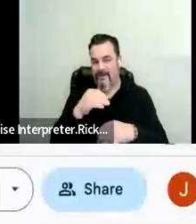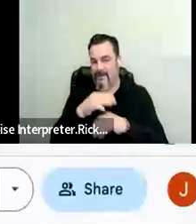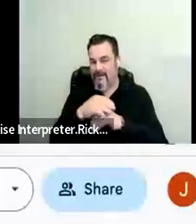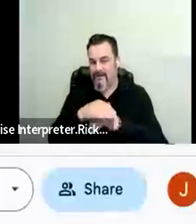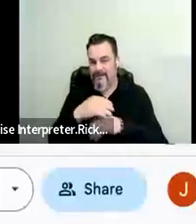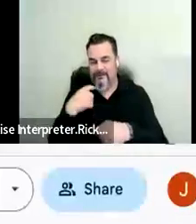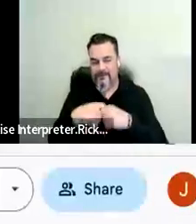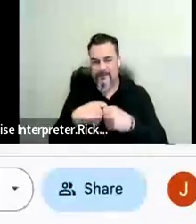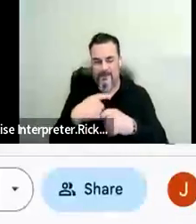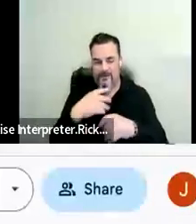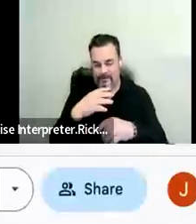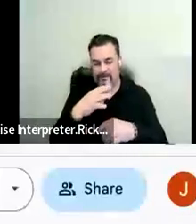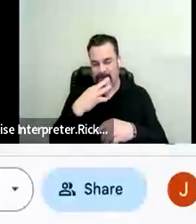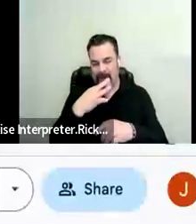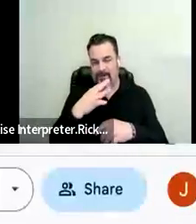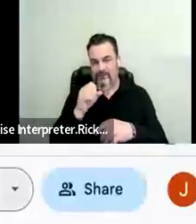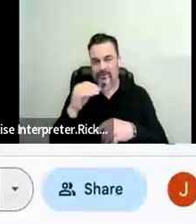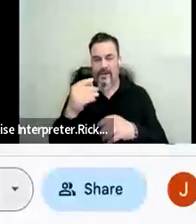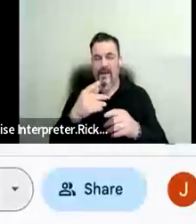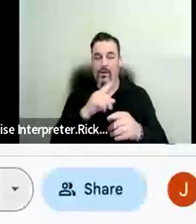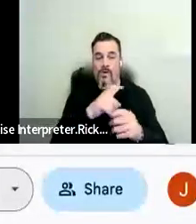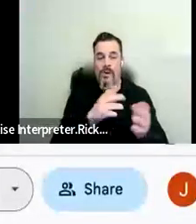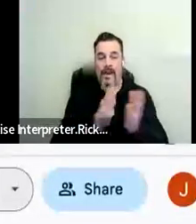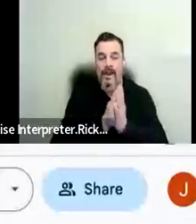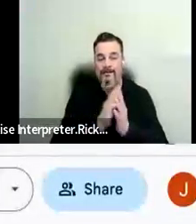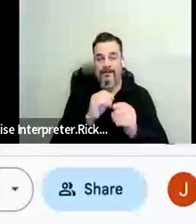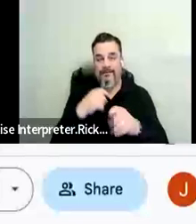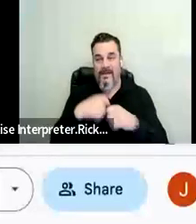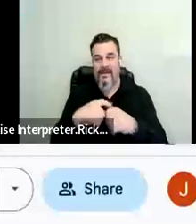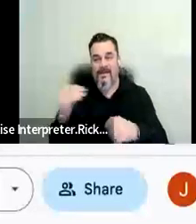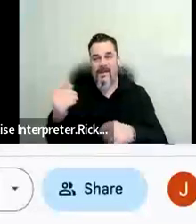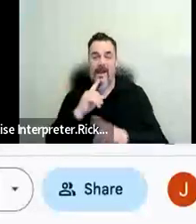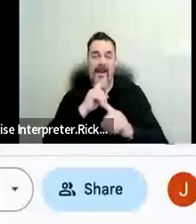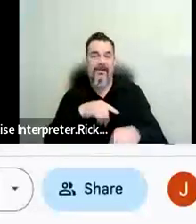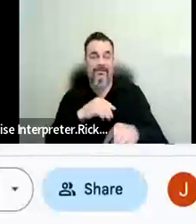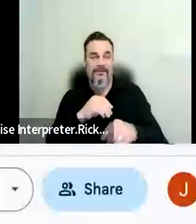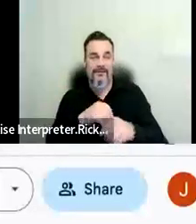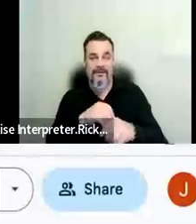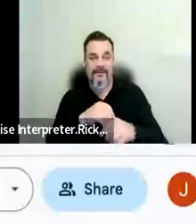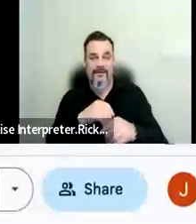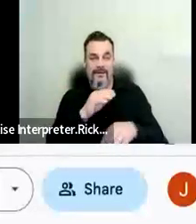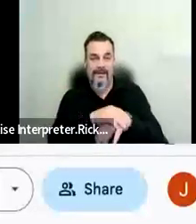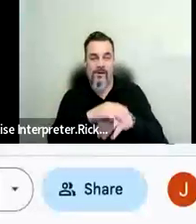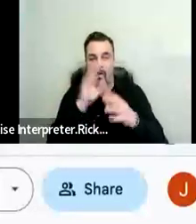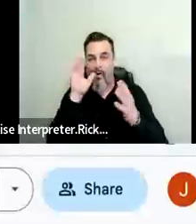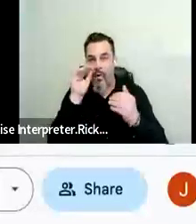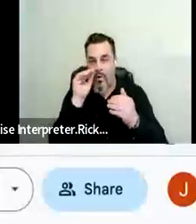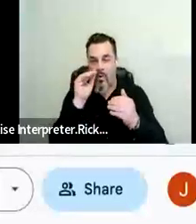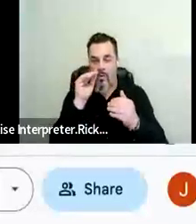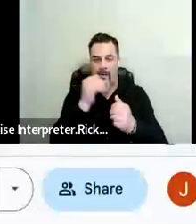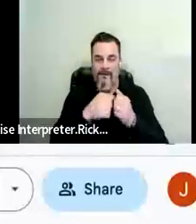speaking. So the question is asked in Spanish and answered in English in such a way that hopefully everybody knows what just